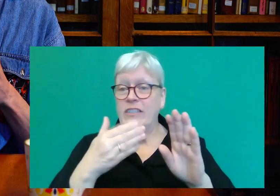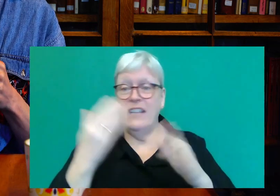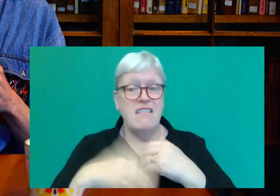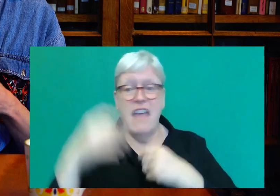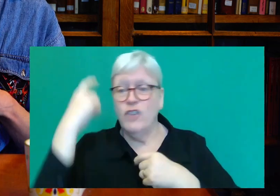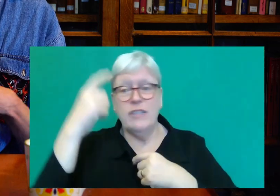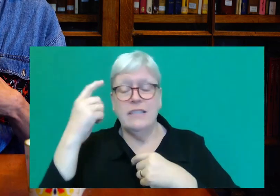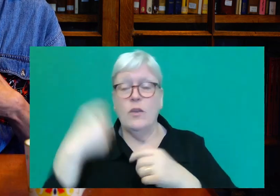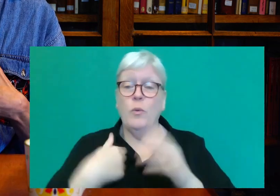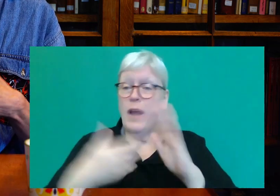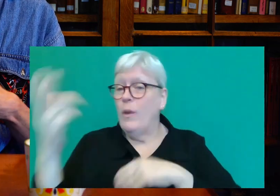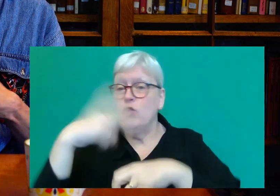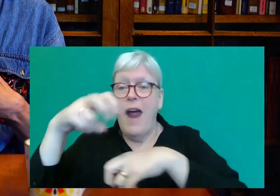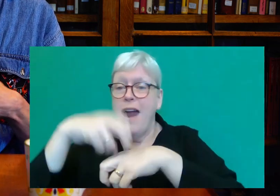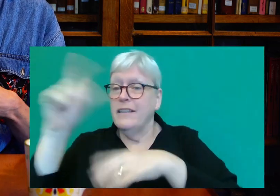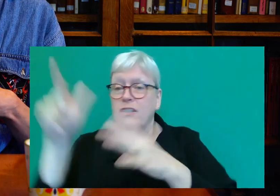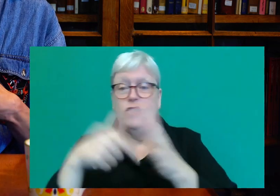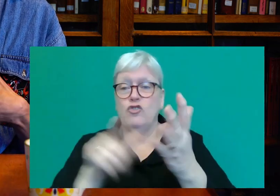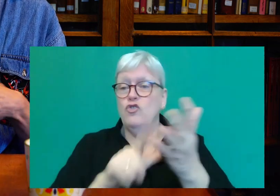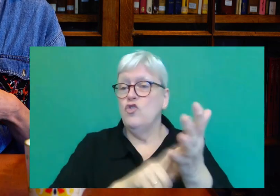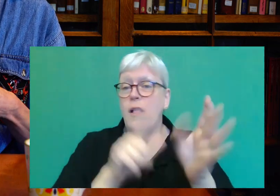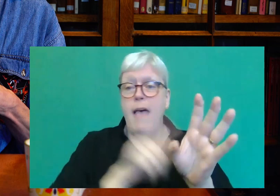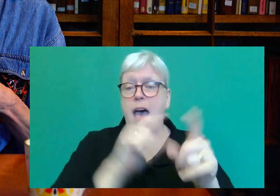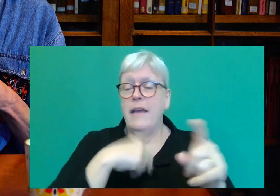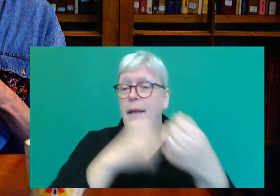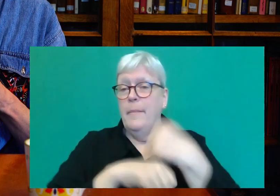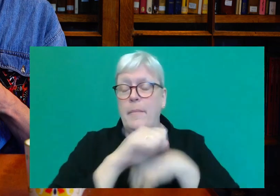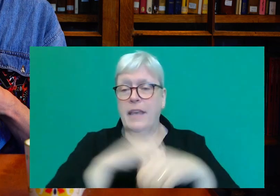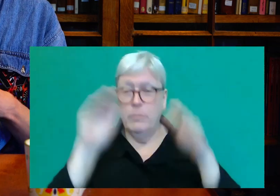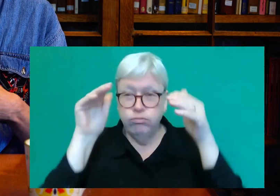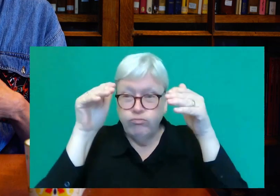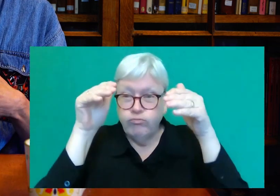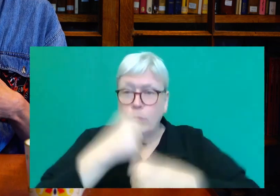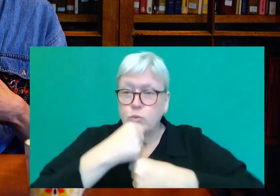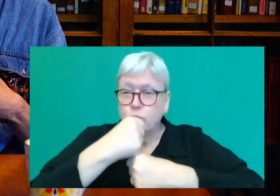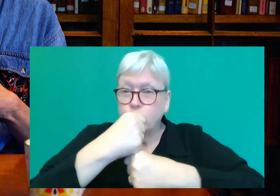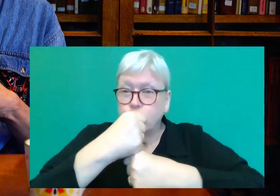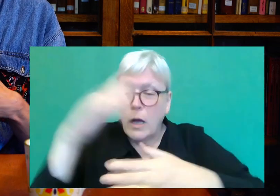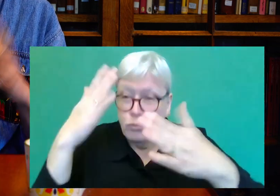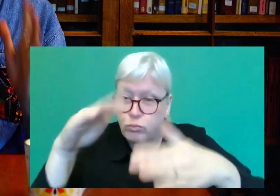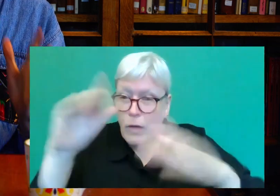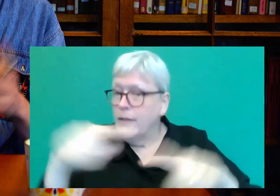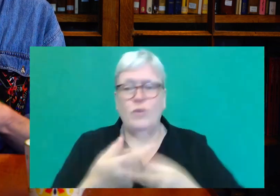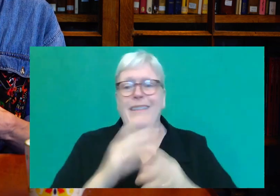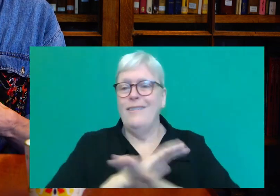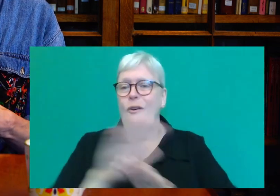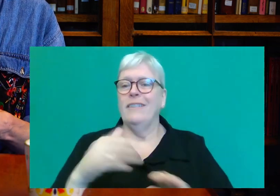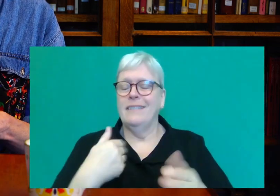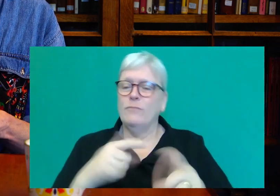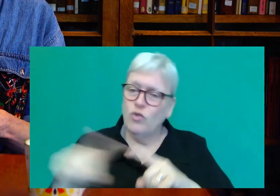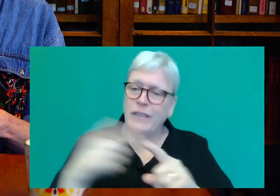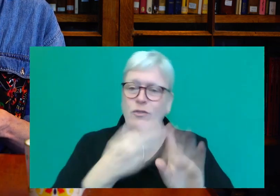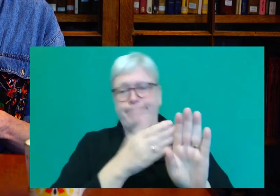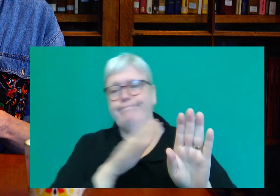Ireland in July. It just became compulsion, really. It was me trying to consume and distract myself with